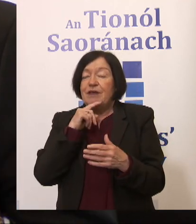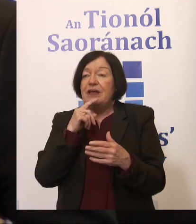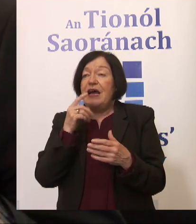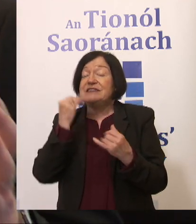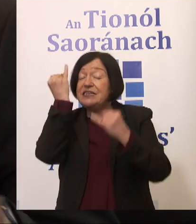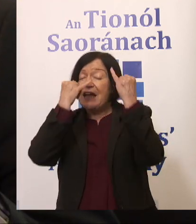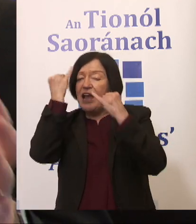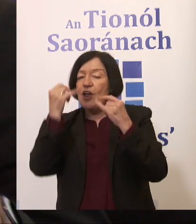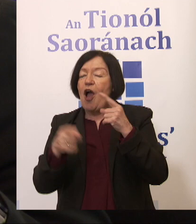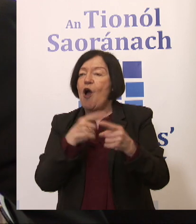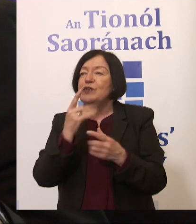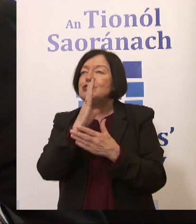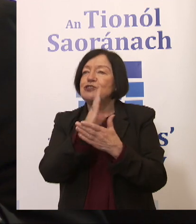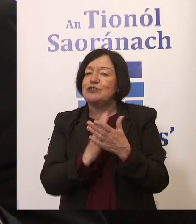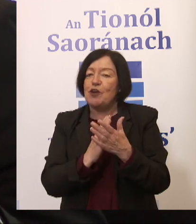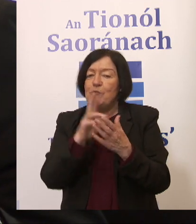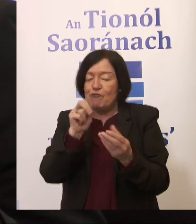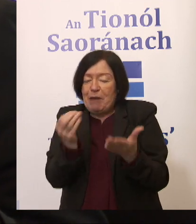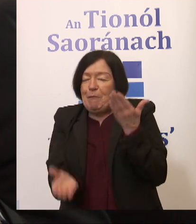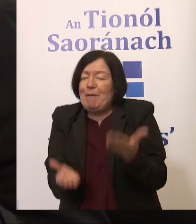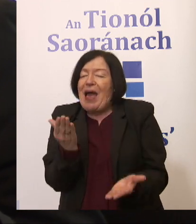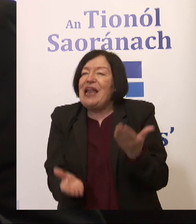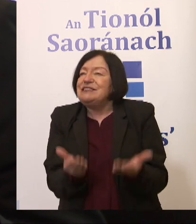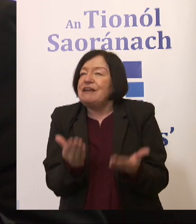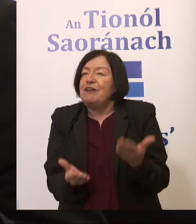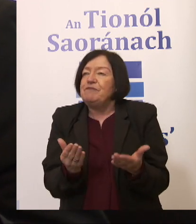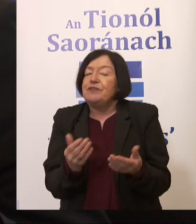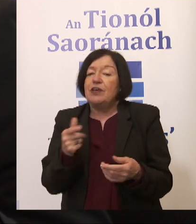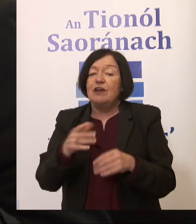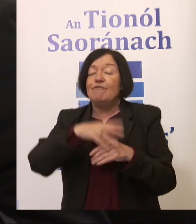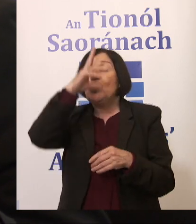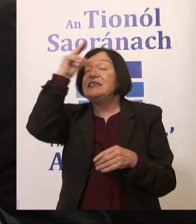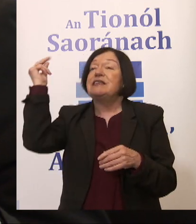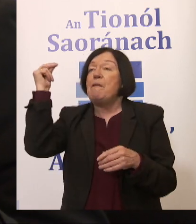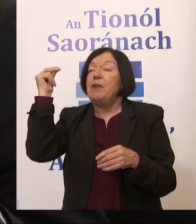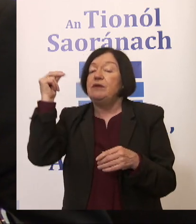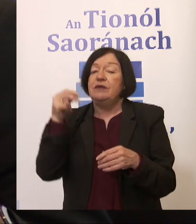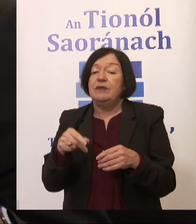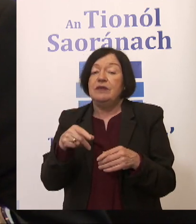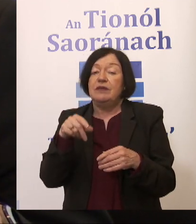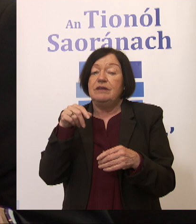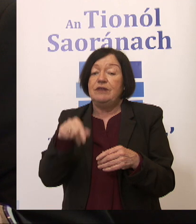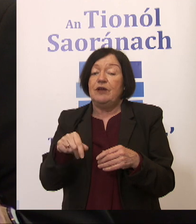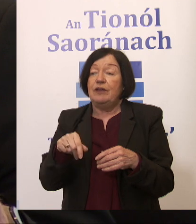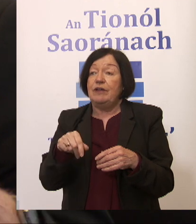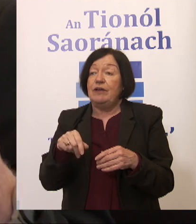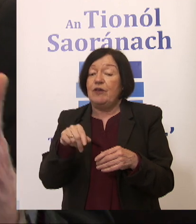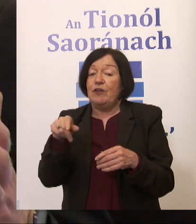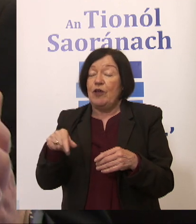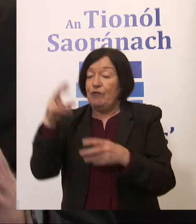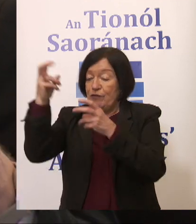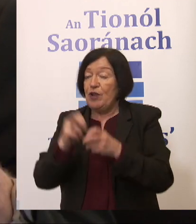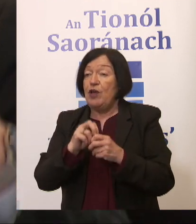principle, there's always some rebalancing. So if, for example, the local government system is reliant on